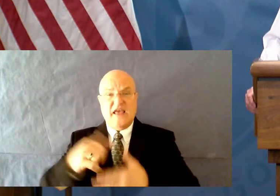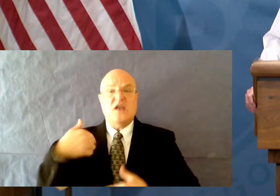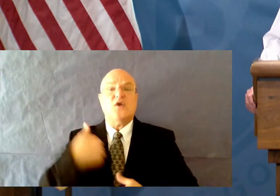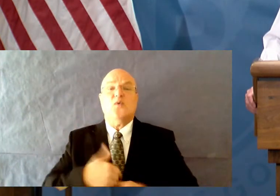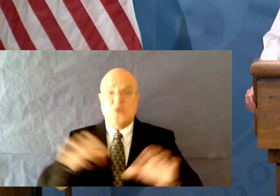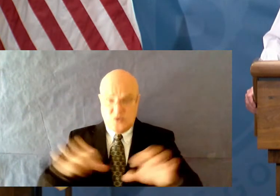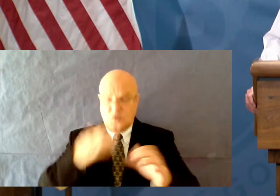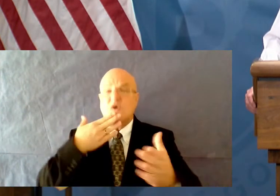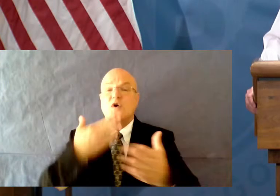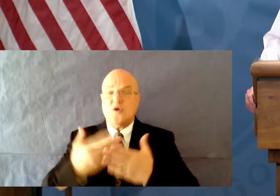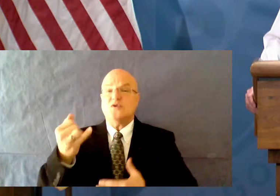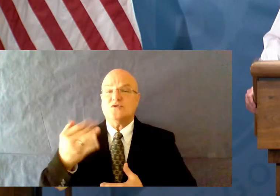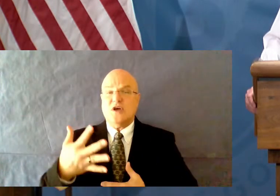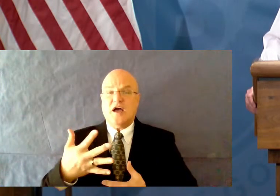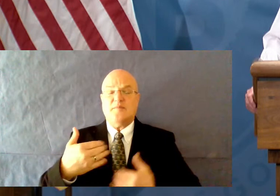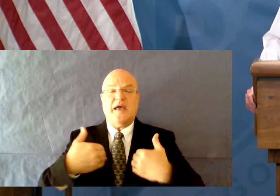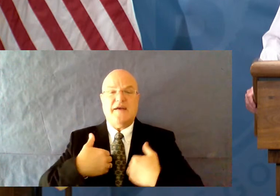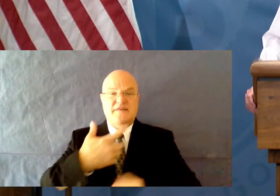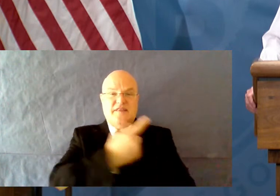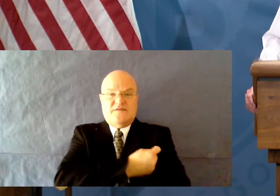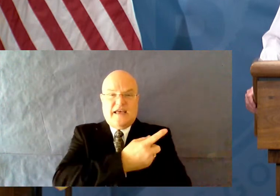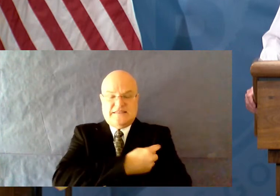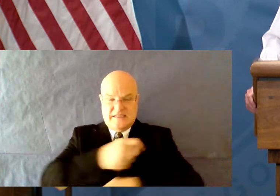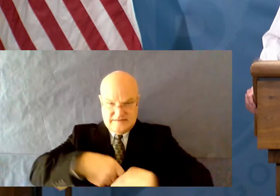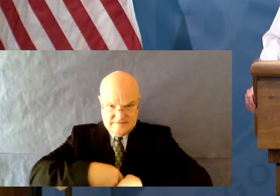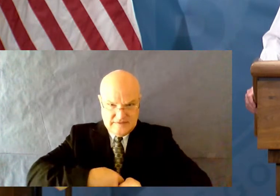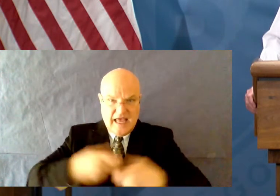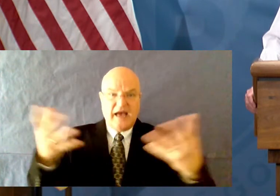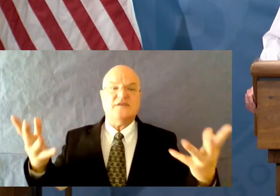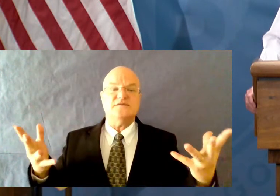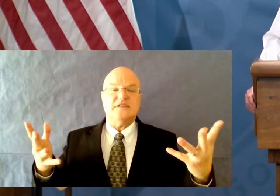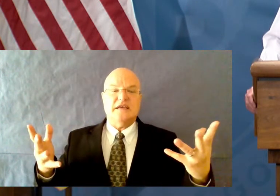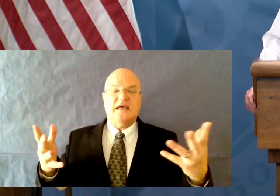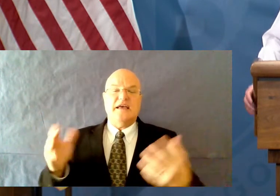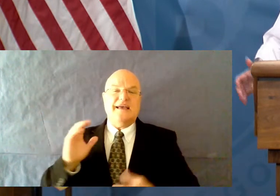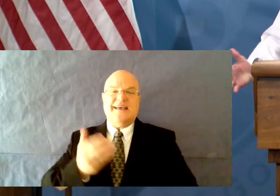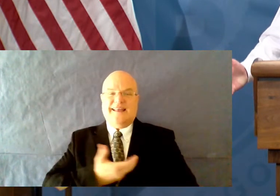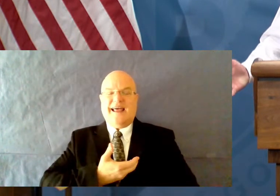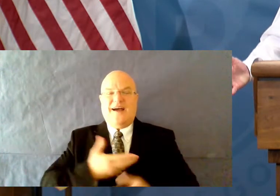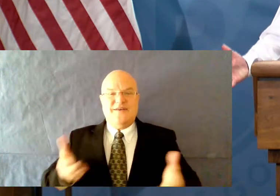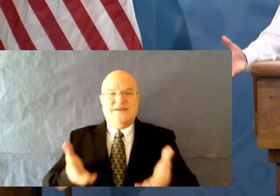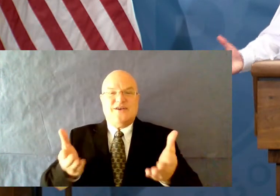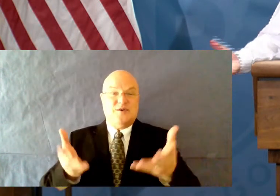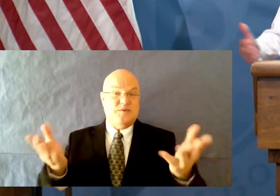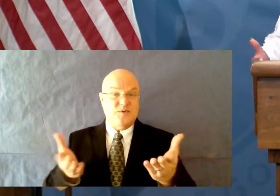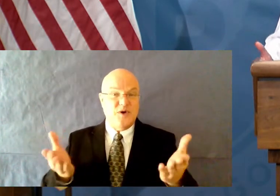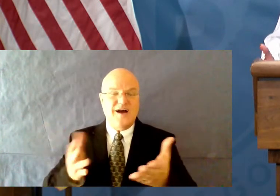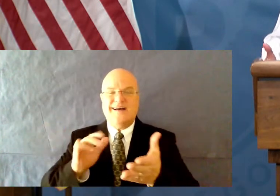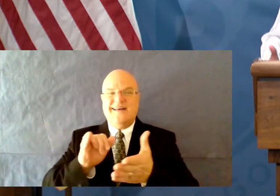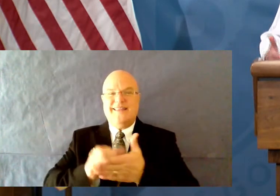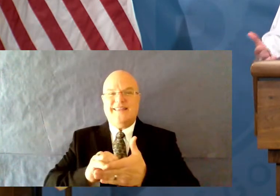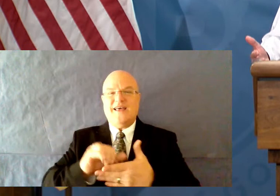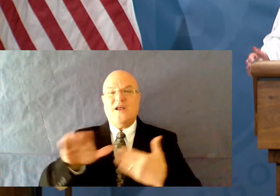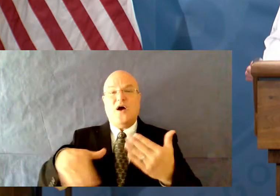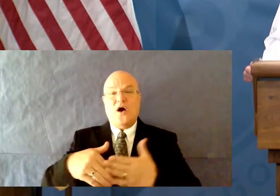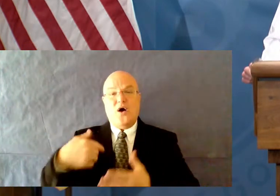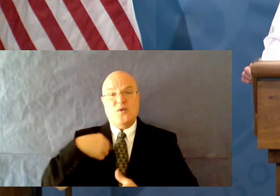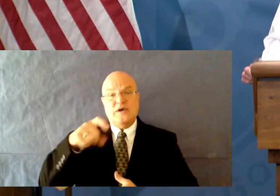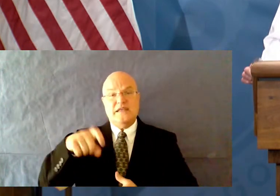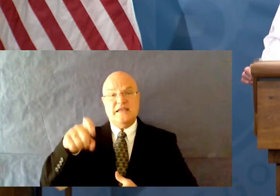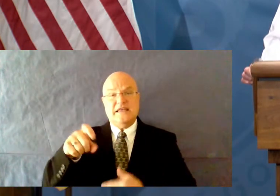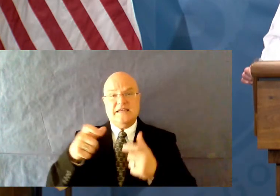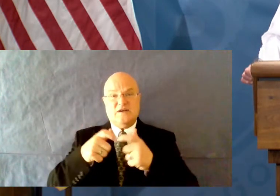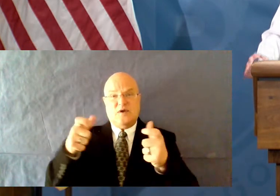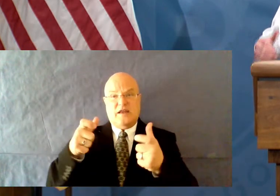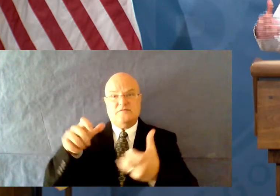good job getting the vaccinations out, and that our encouragement is that all we need is a greater